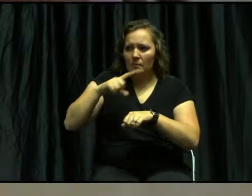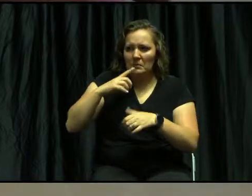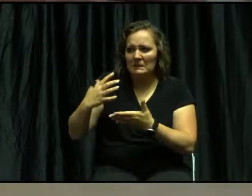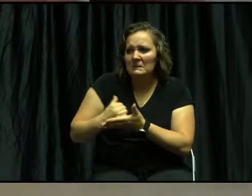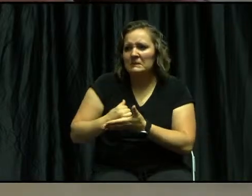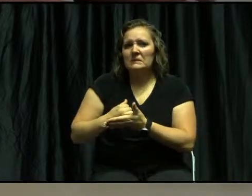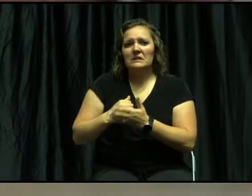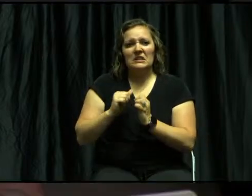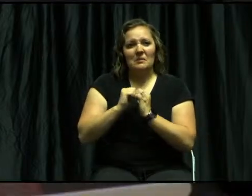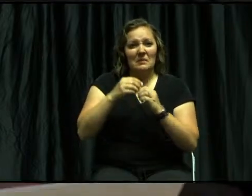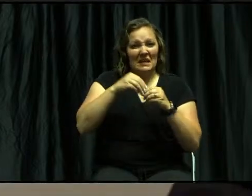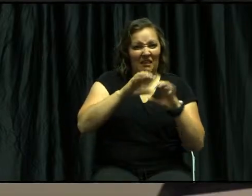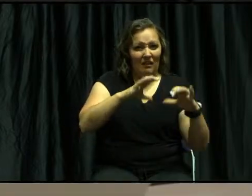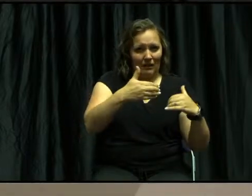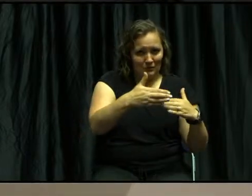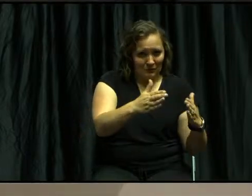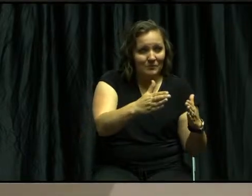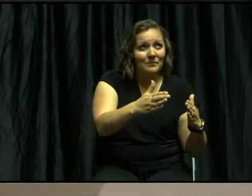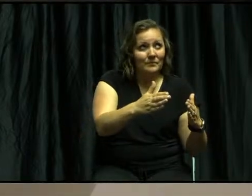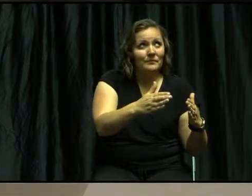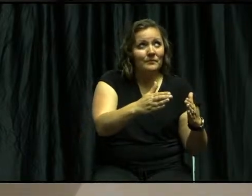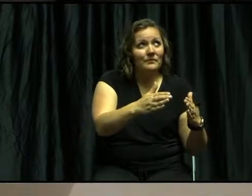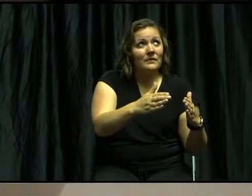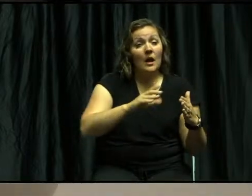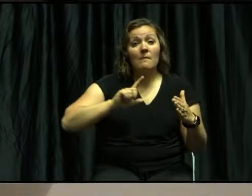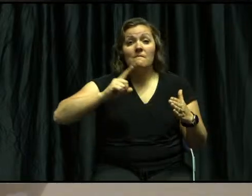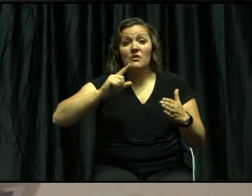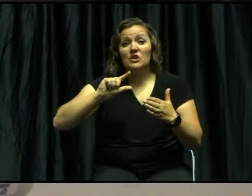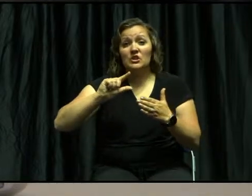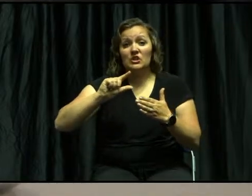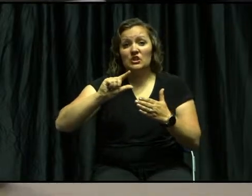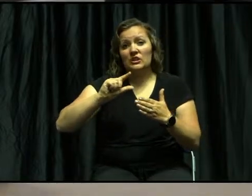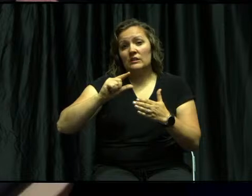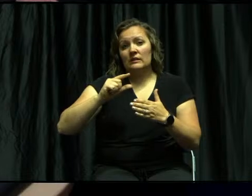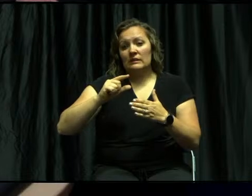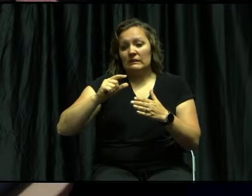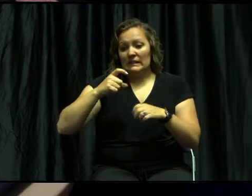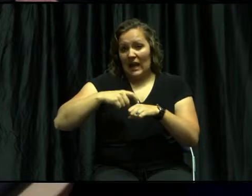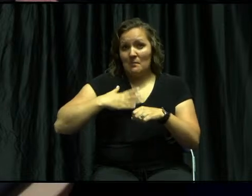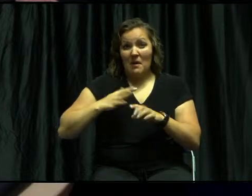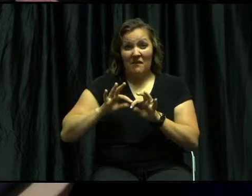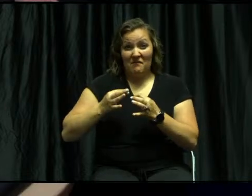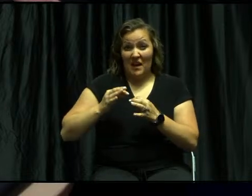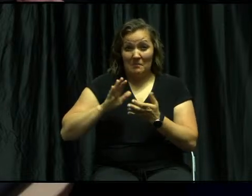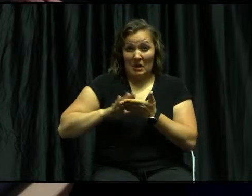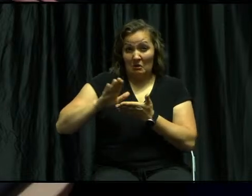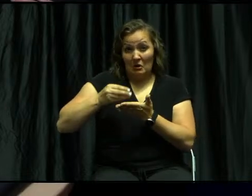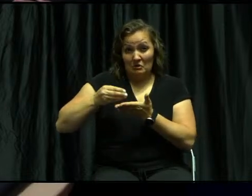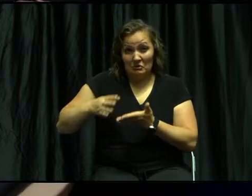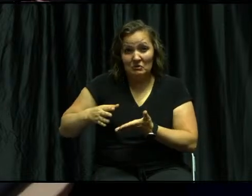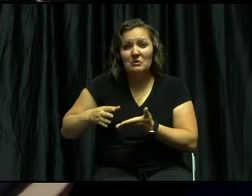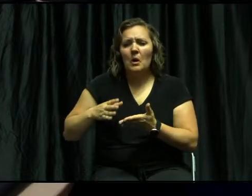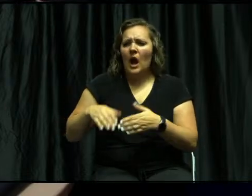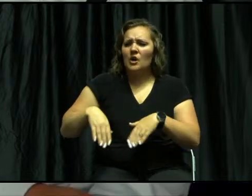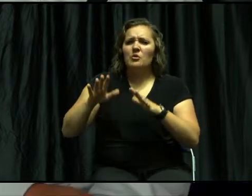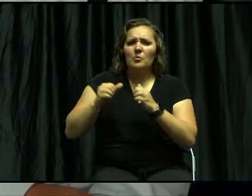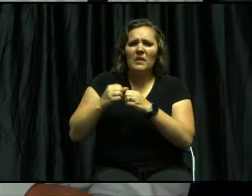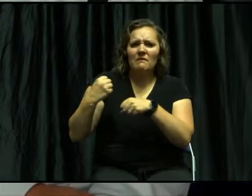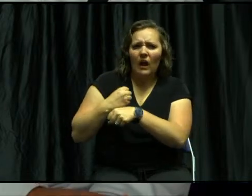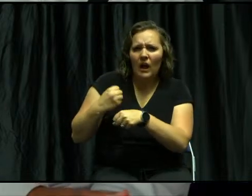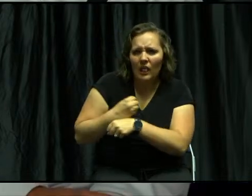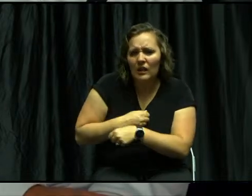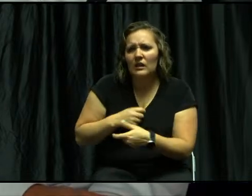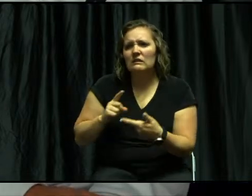in the classroom. I'm a first-generation college student. Growing up, I've been around a lot of violence, a lot